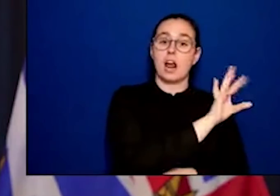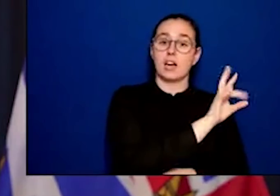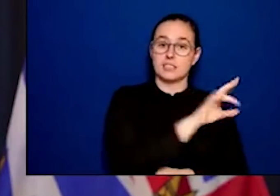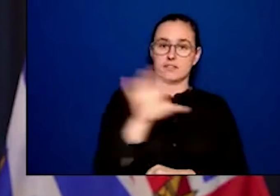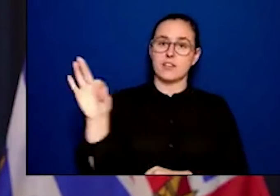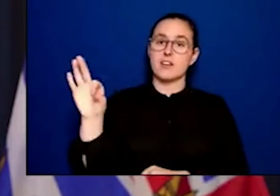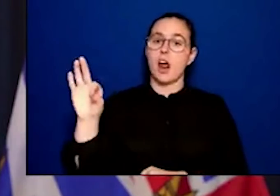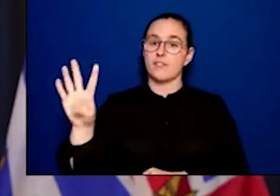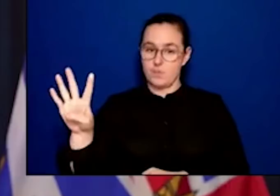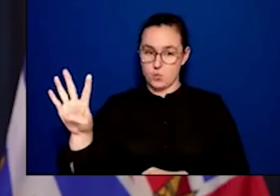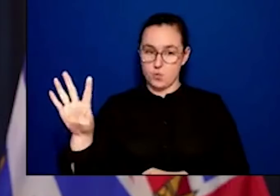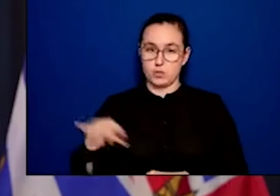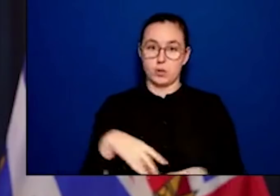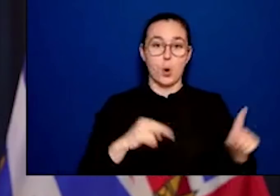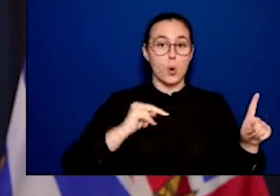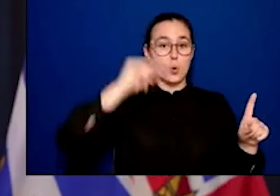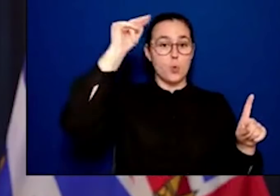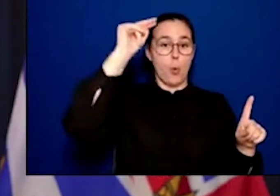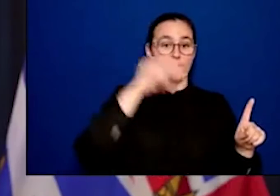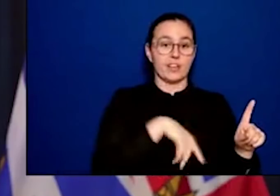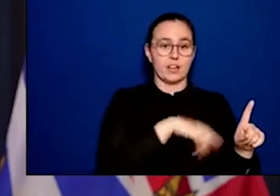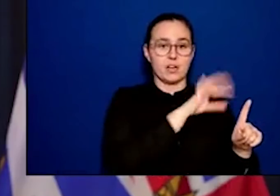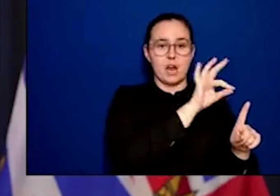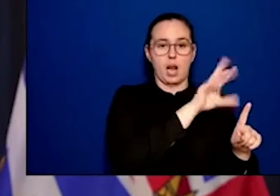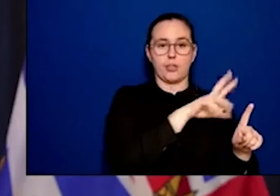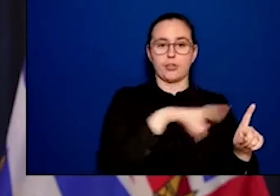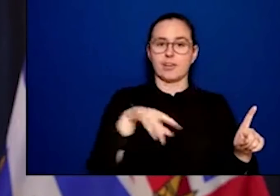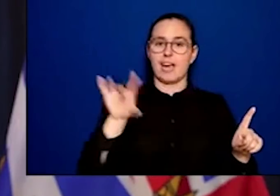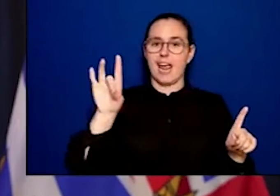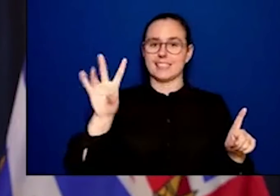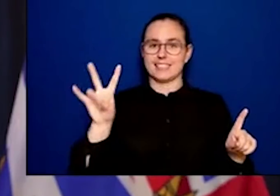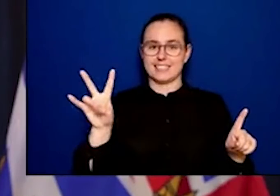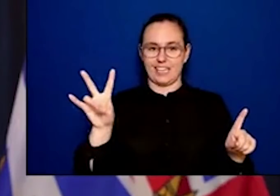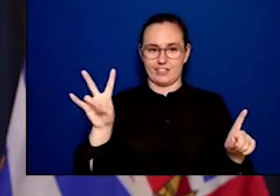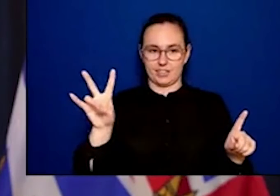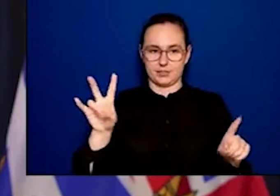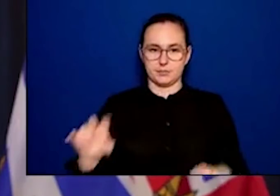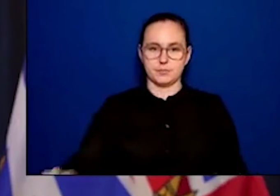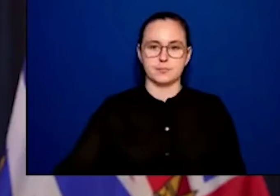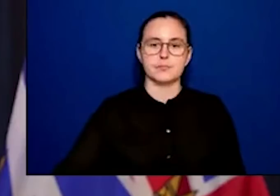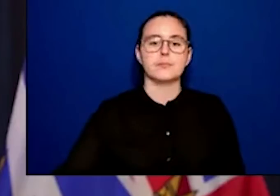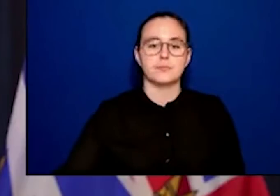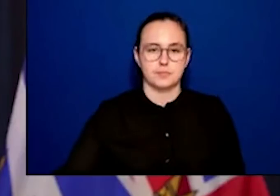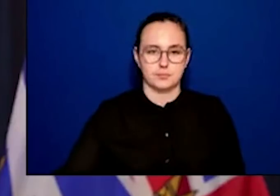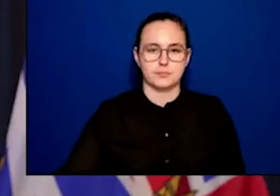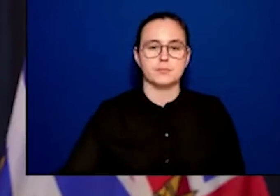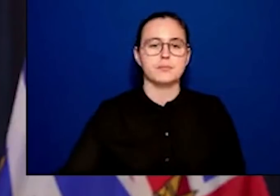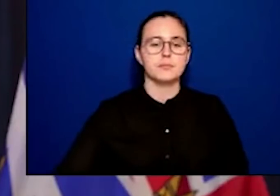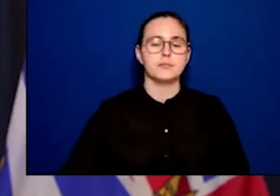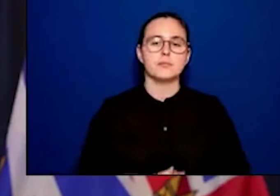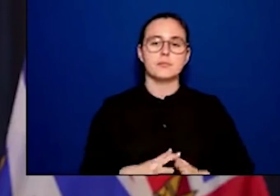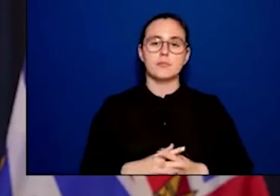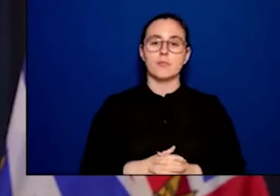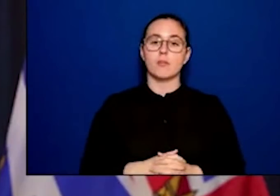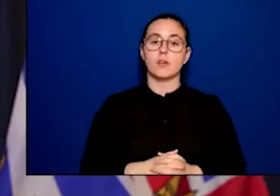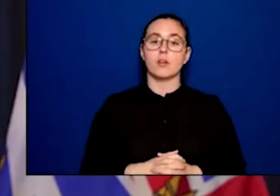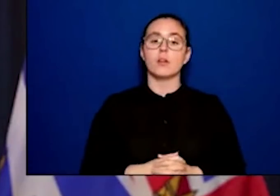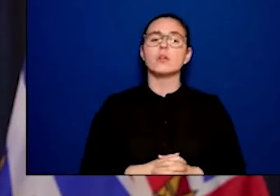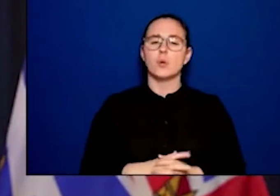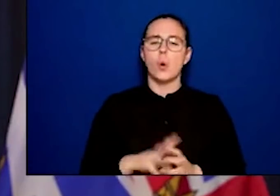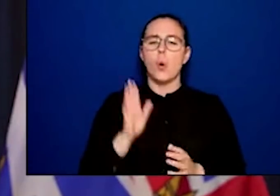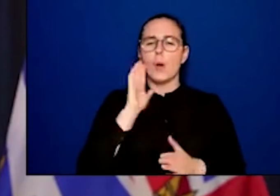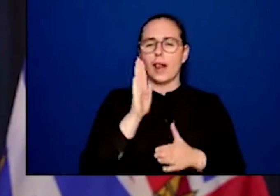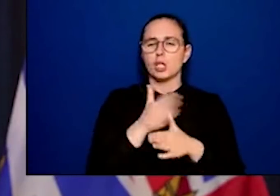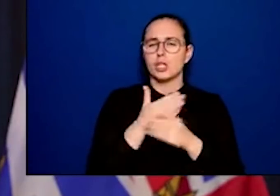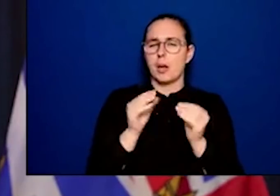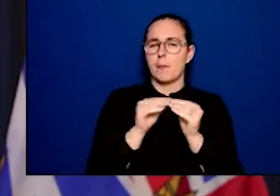Health, 93% have received a first dose and 87% have received a second. We'll be sharing more data on this later this